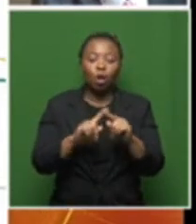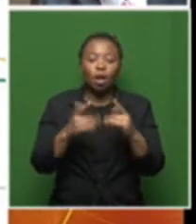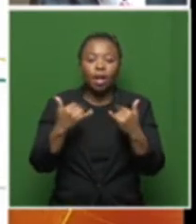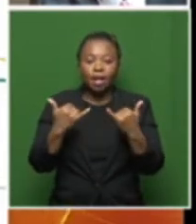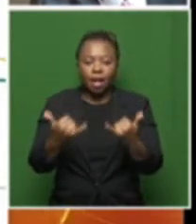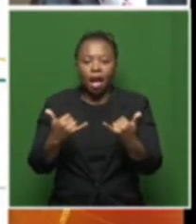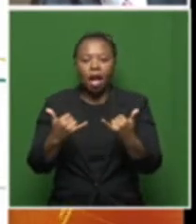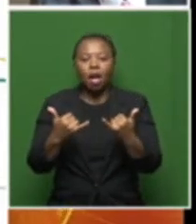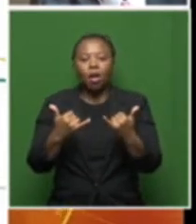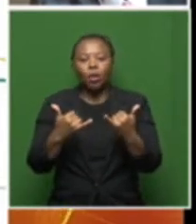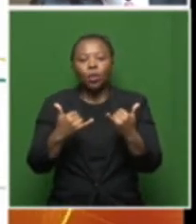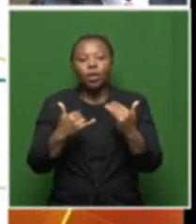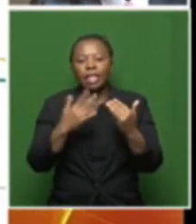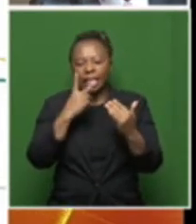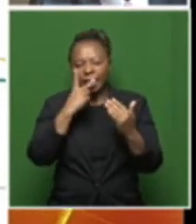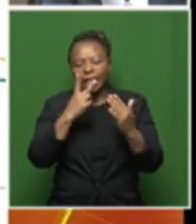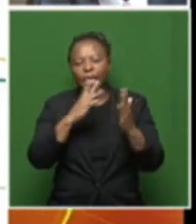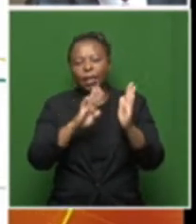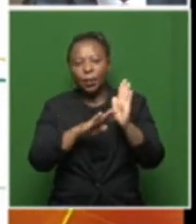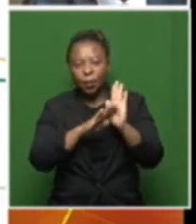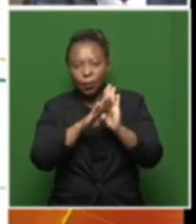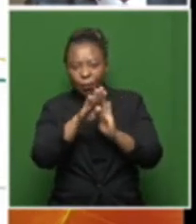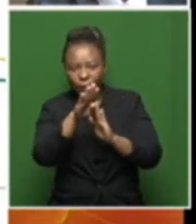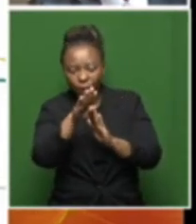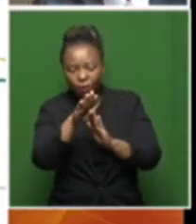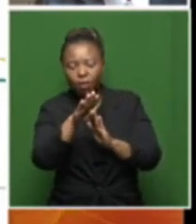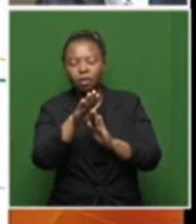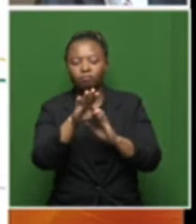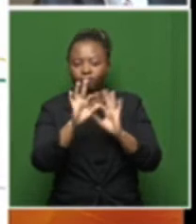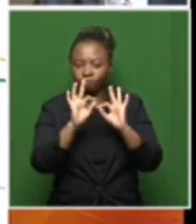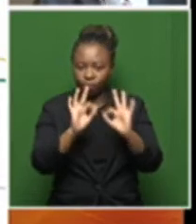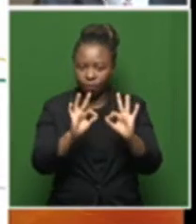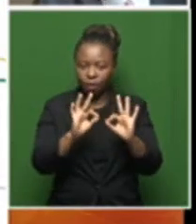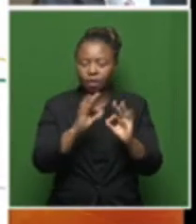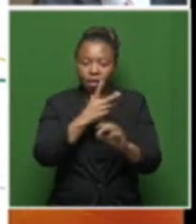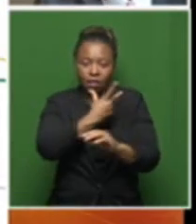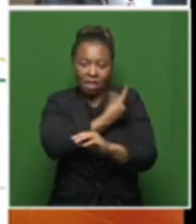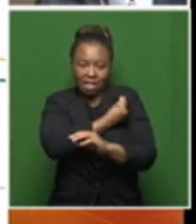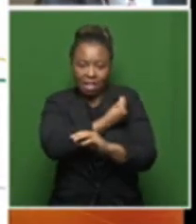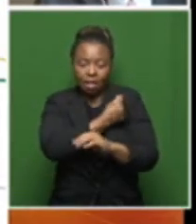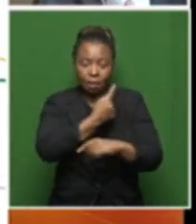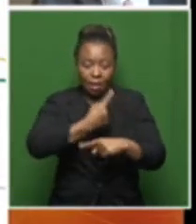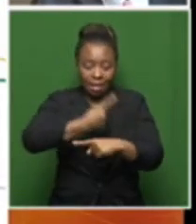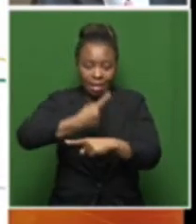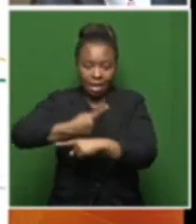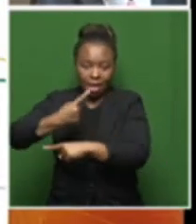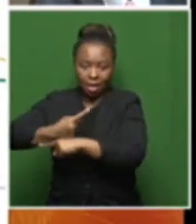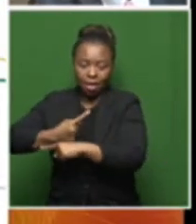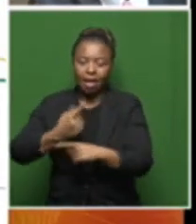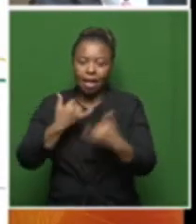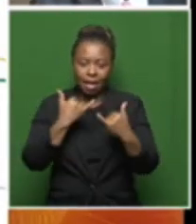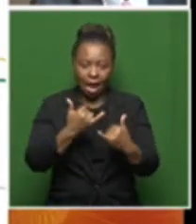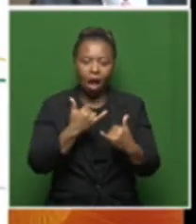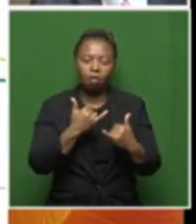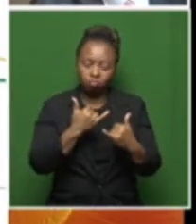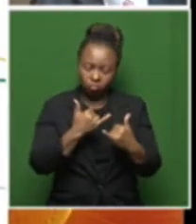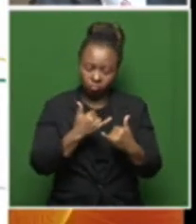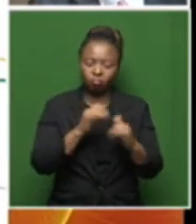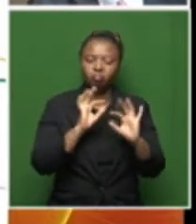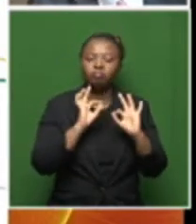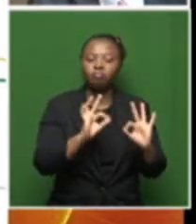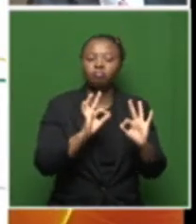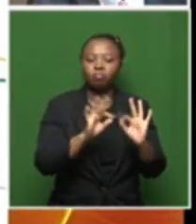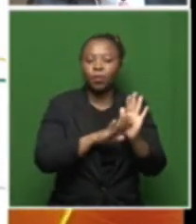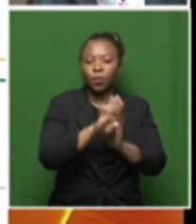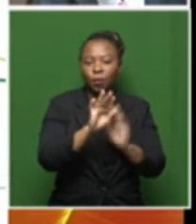general trend going upwards, and the faster that trend is going upwards in vaccinations per day, we at least know we're moving in the right direction. So the